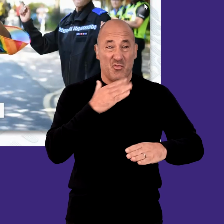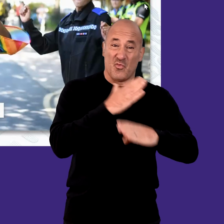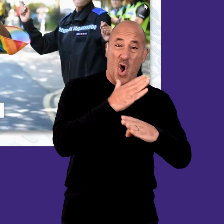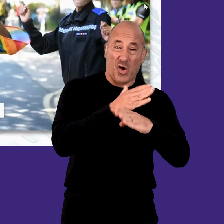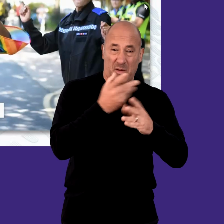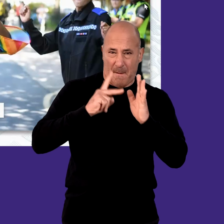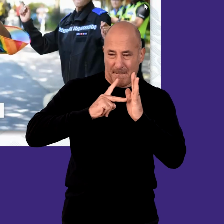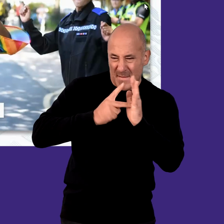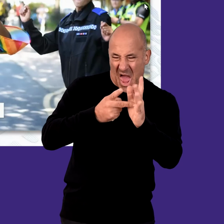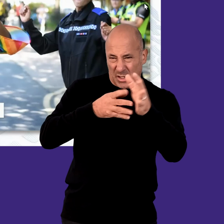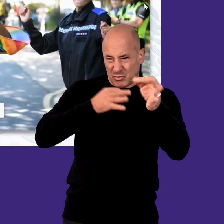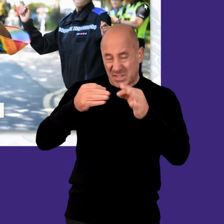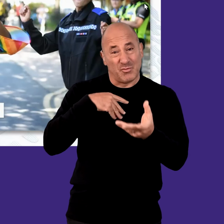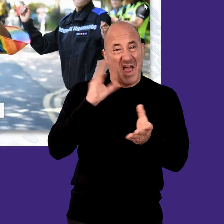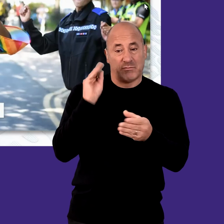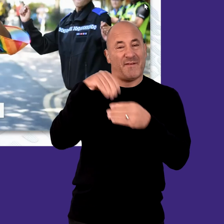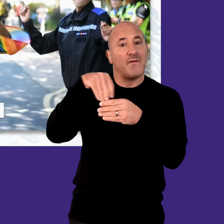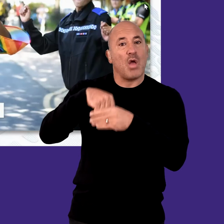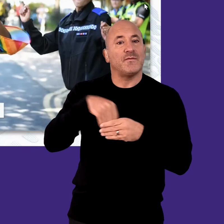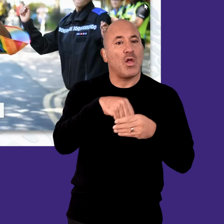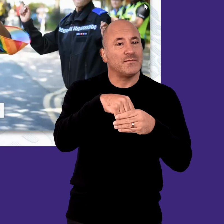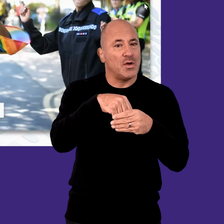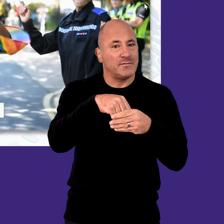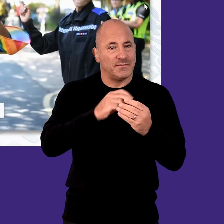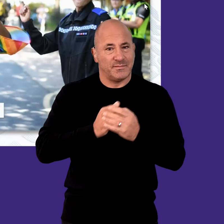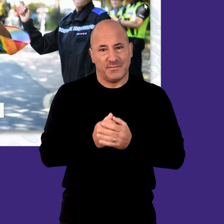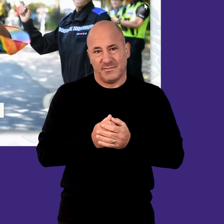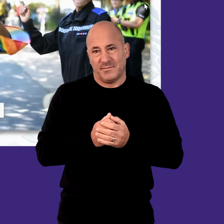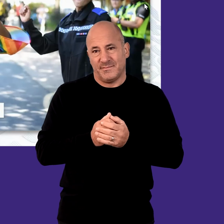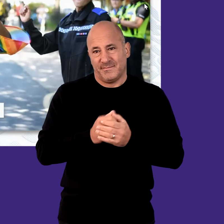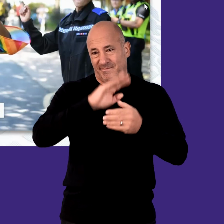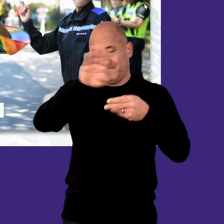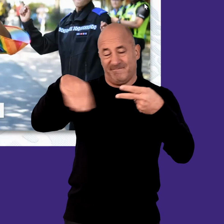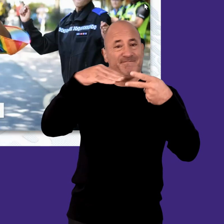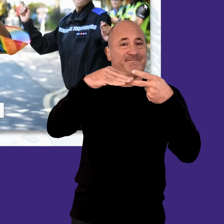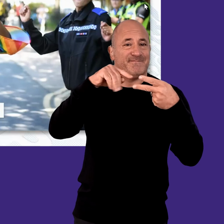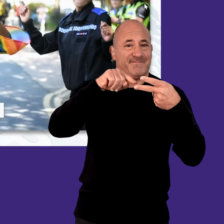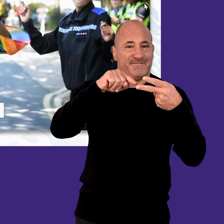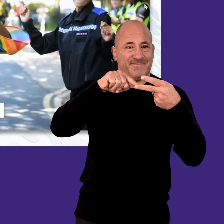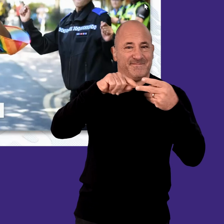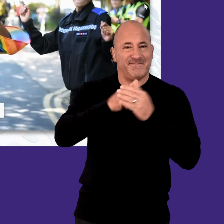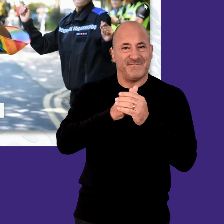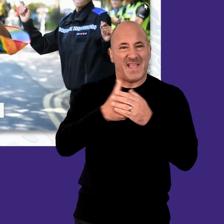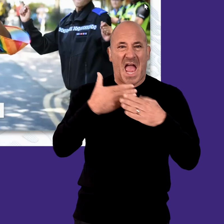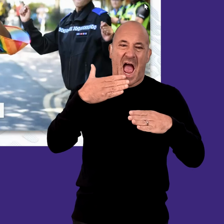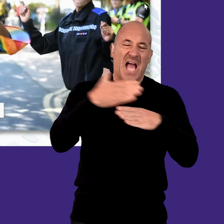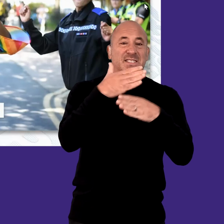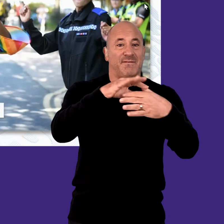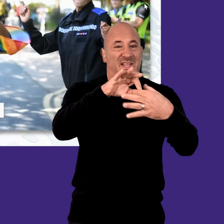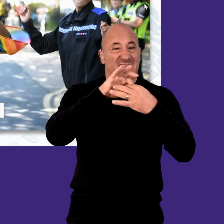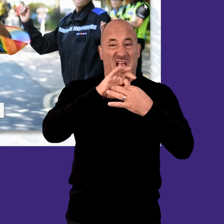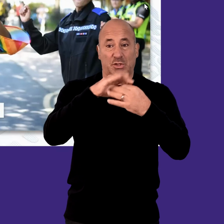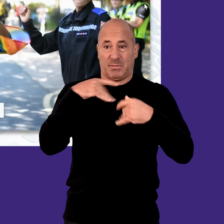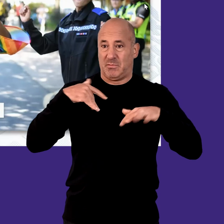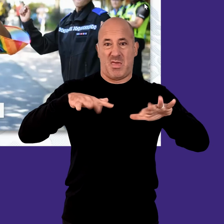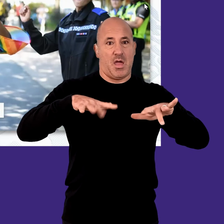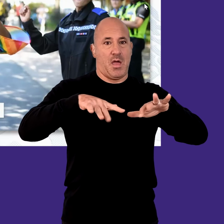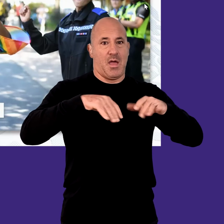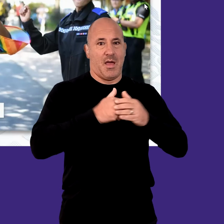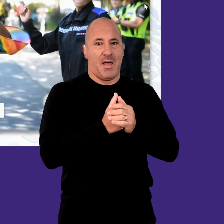as in that capacity for a lot of the planning and strategizing as well. The second tier is then that kind of